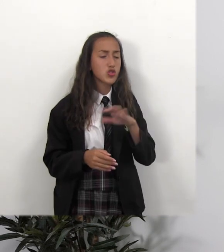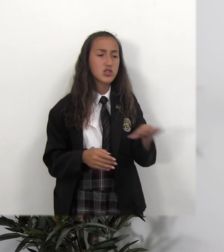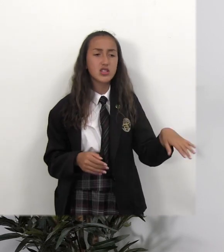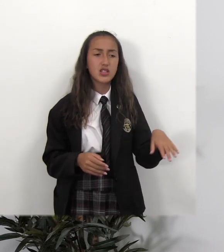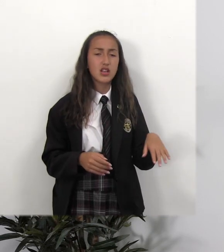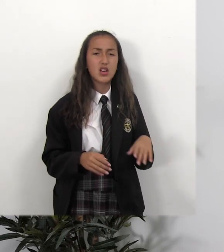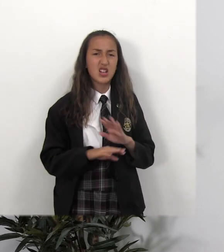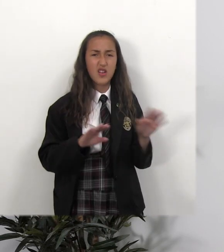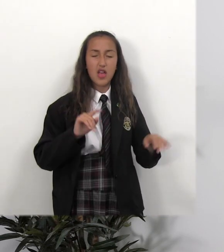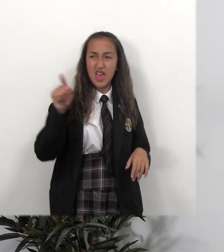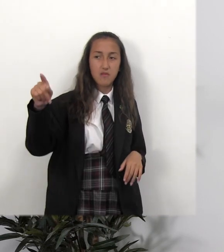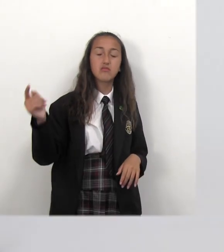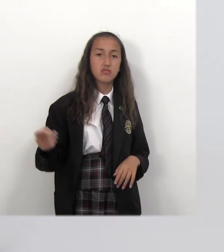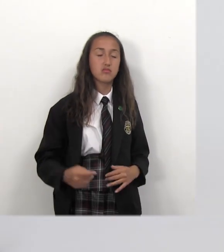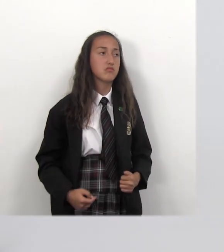someone couldn't be them.